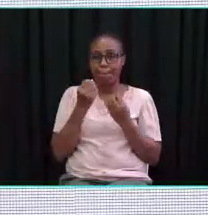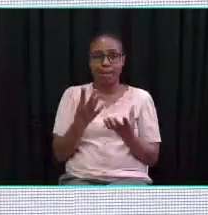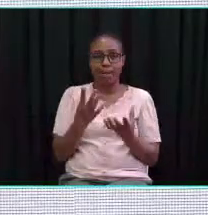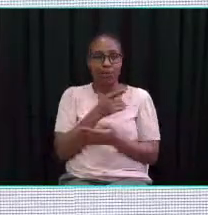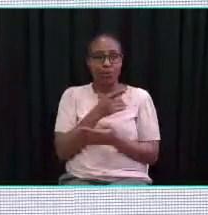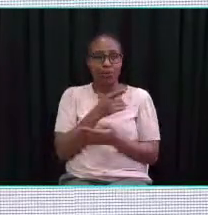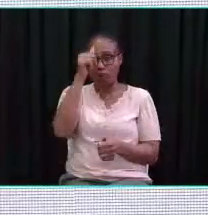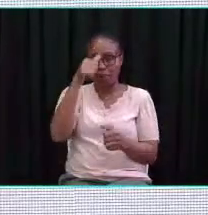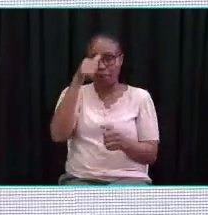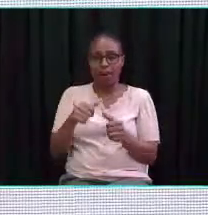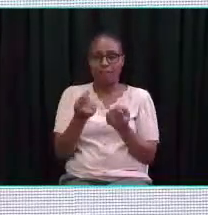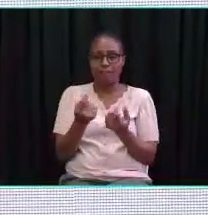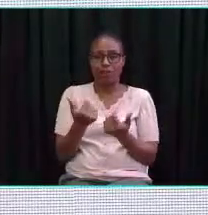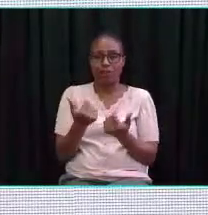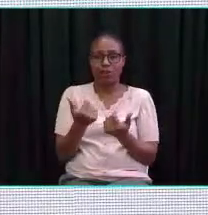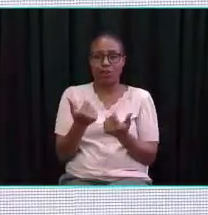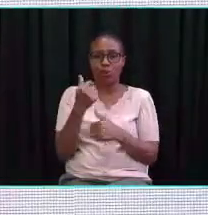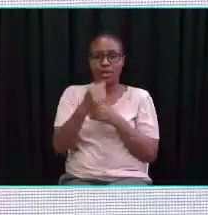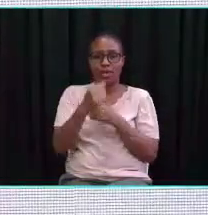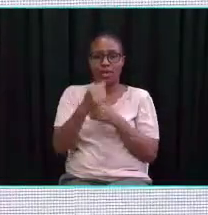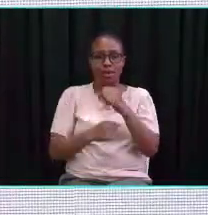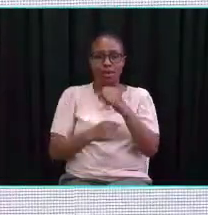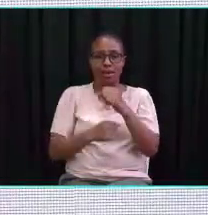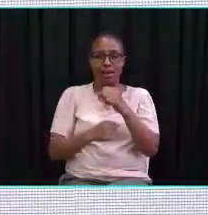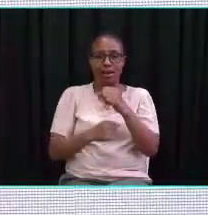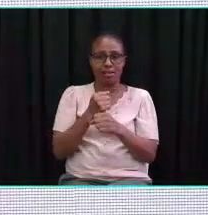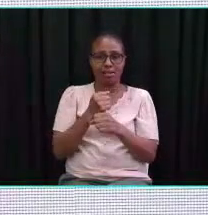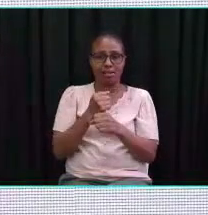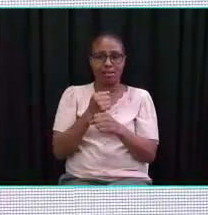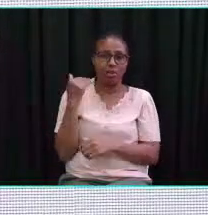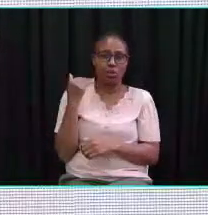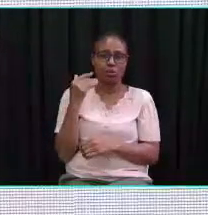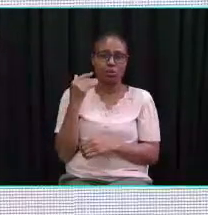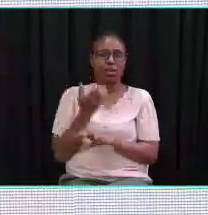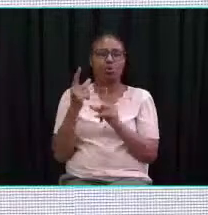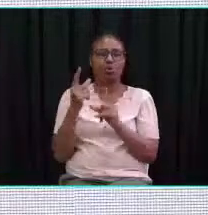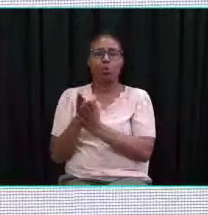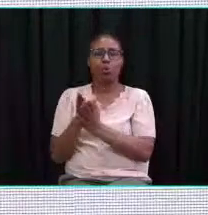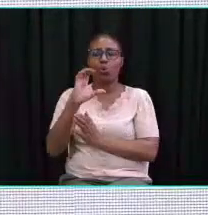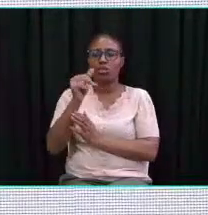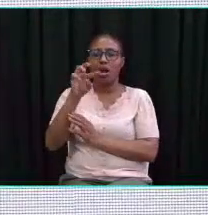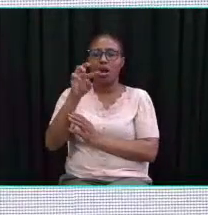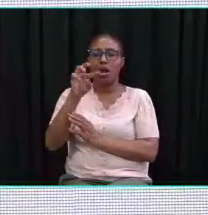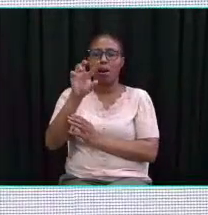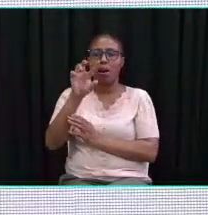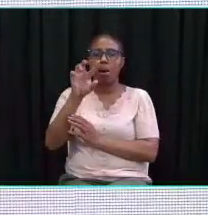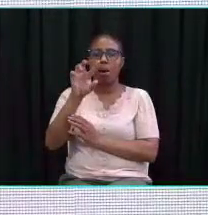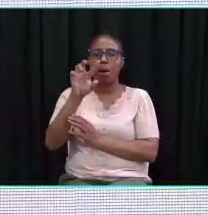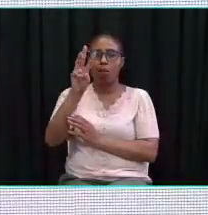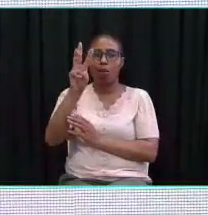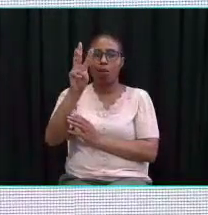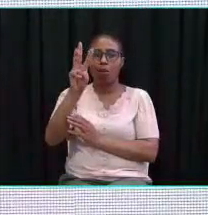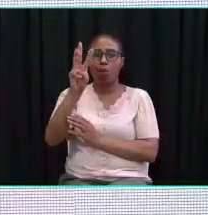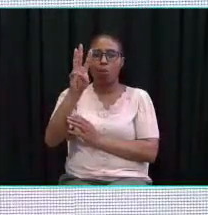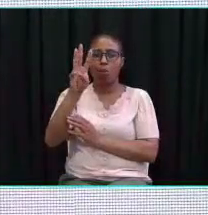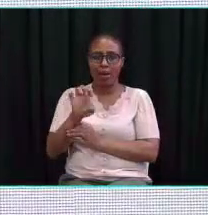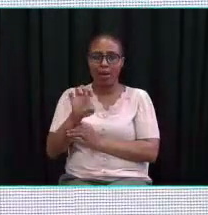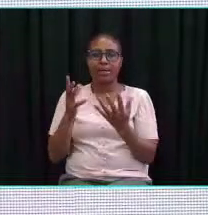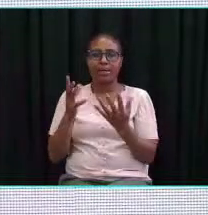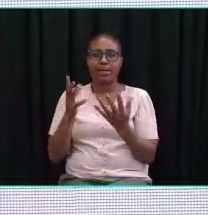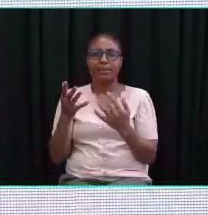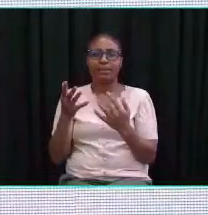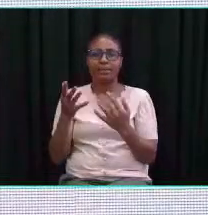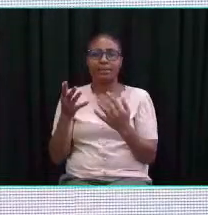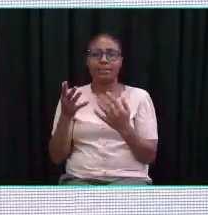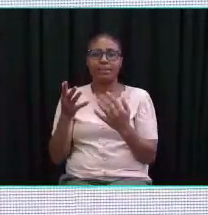Many of you would remember that a few years ago, it was very difficult to go through the Changamwe interchange. And now we have